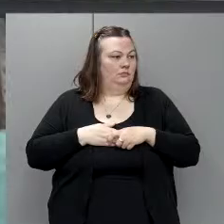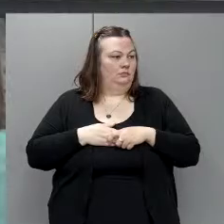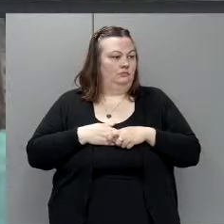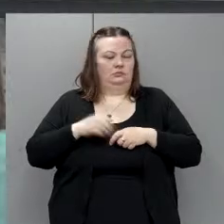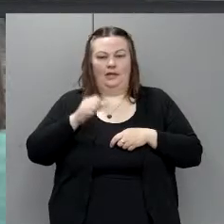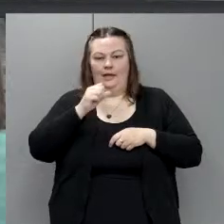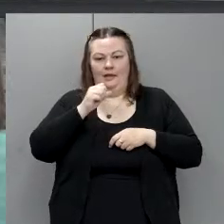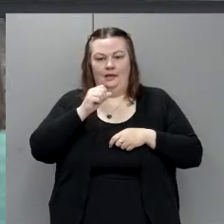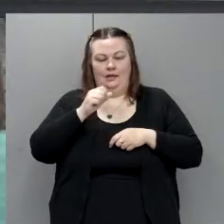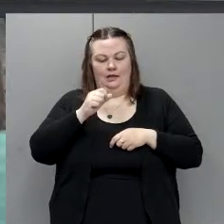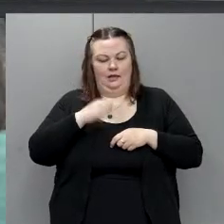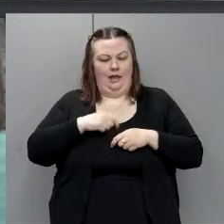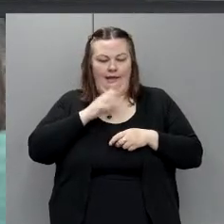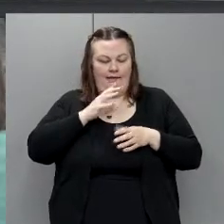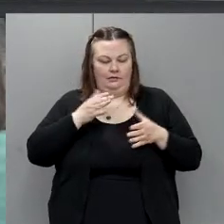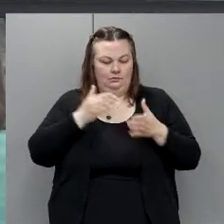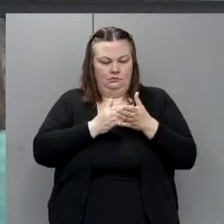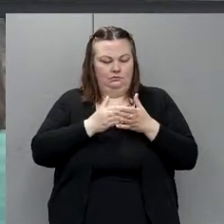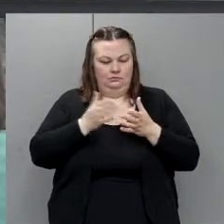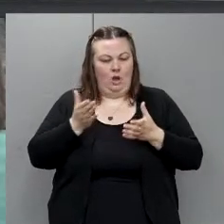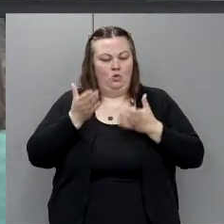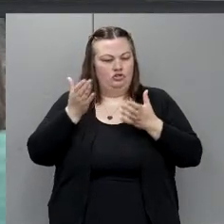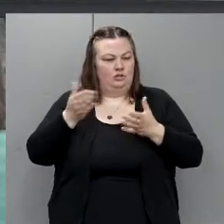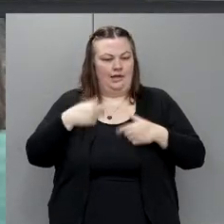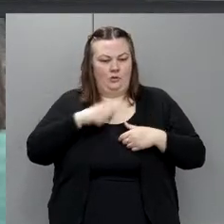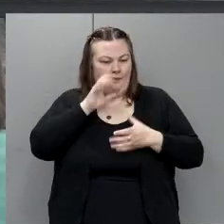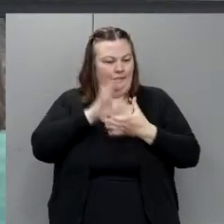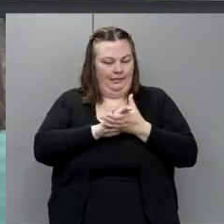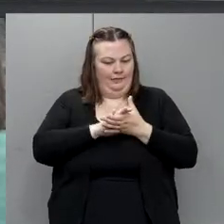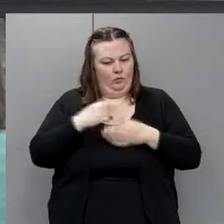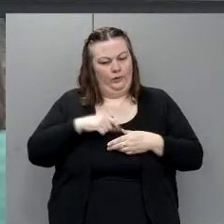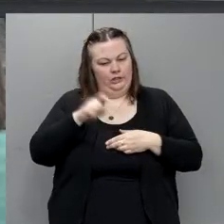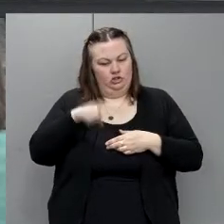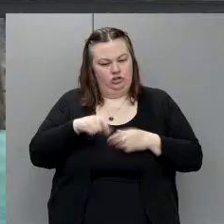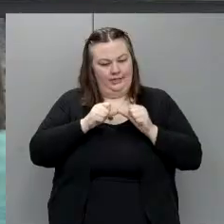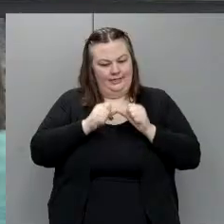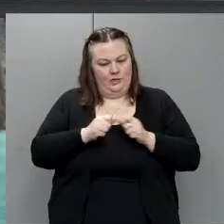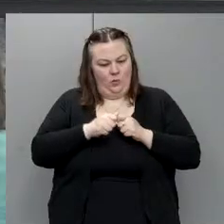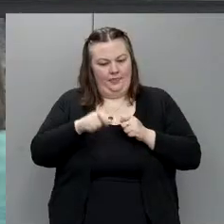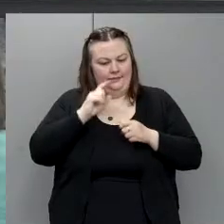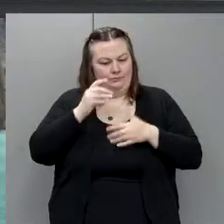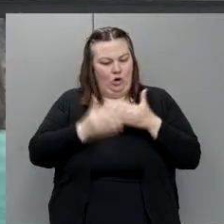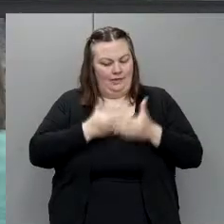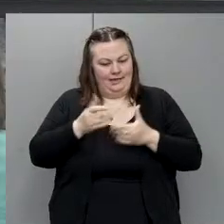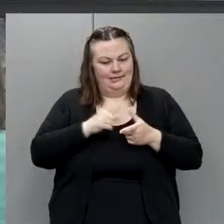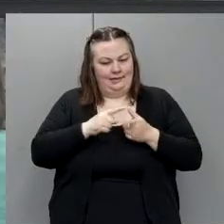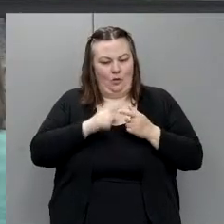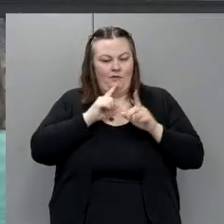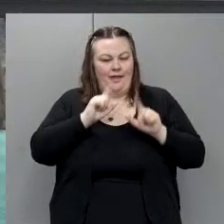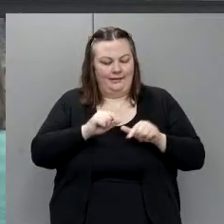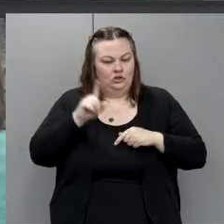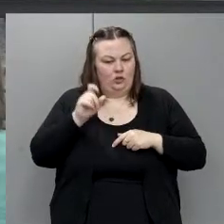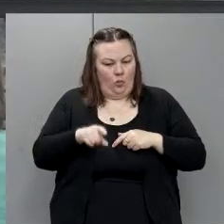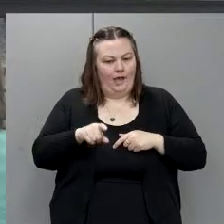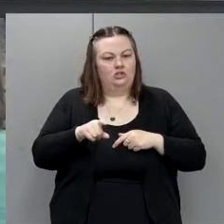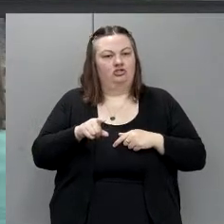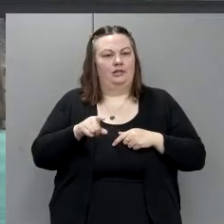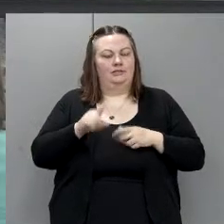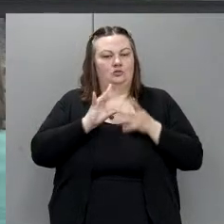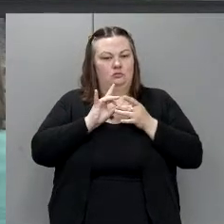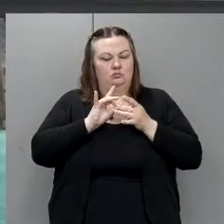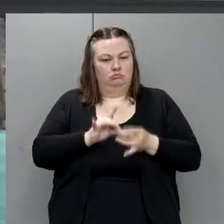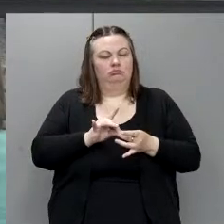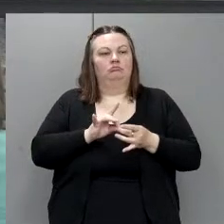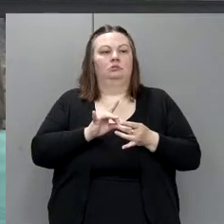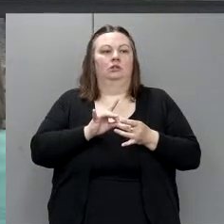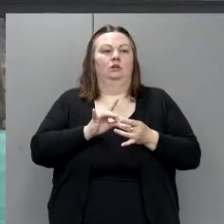I speak against the motion. I do not believe that we should continue with this process until we have answered the questions